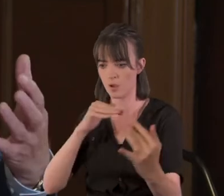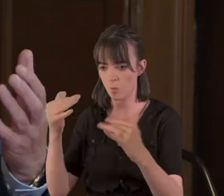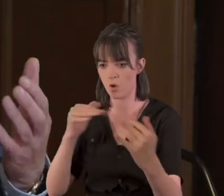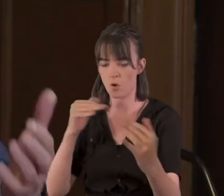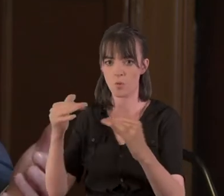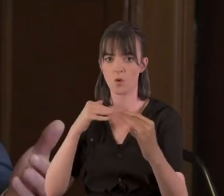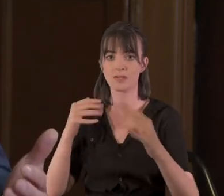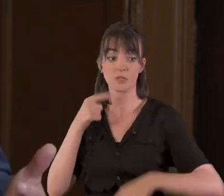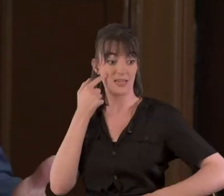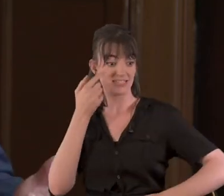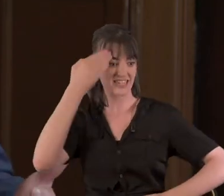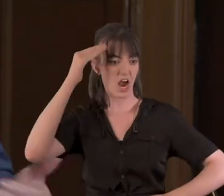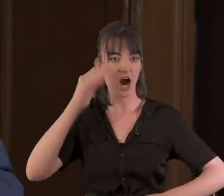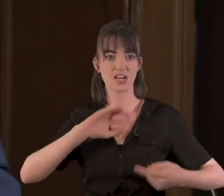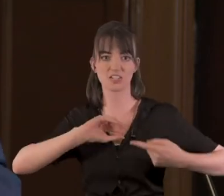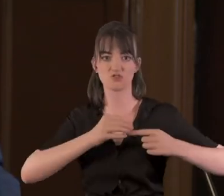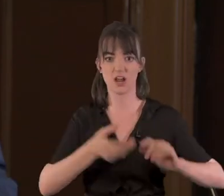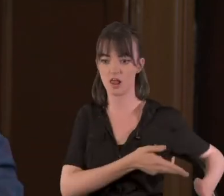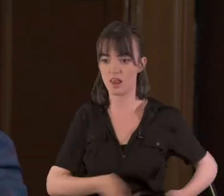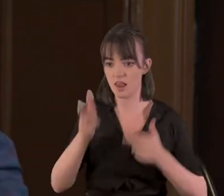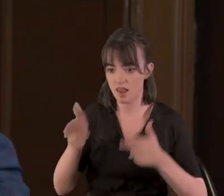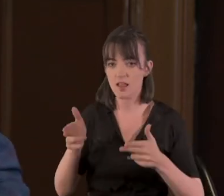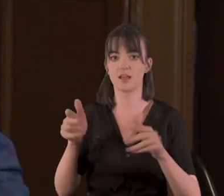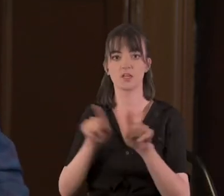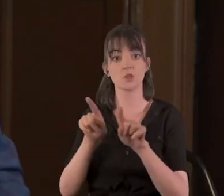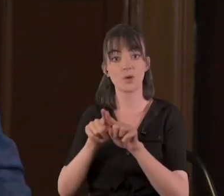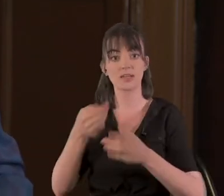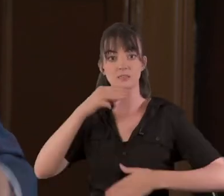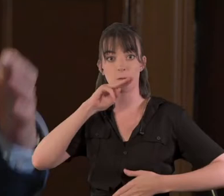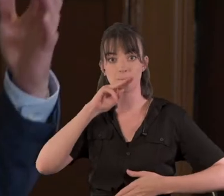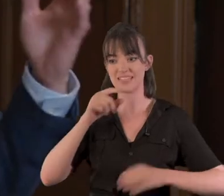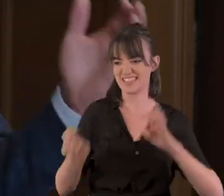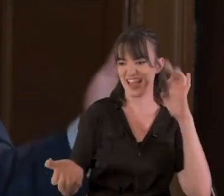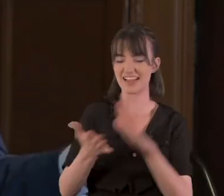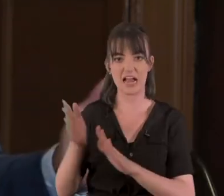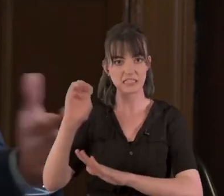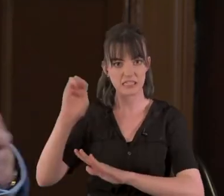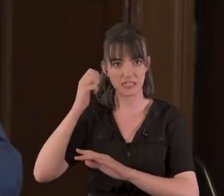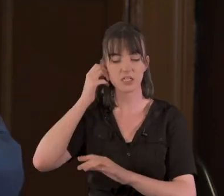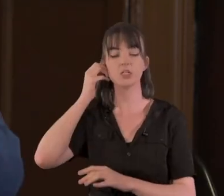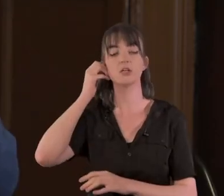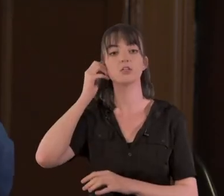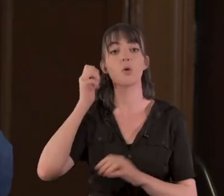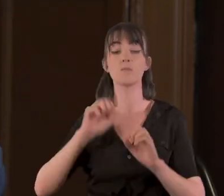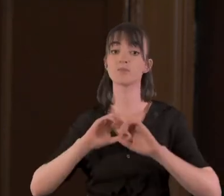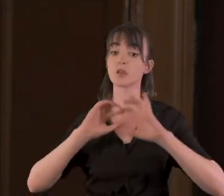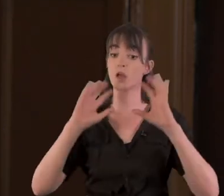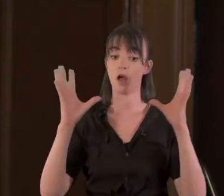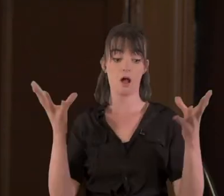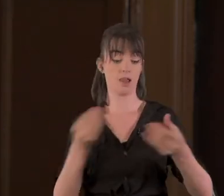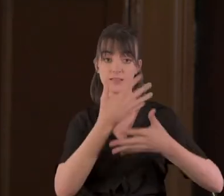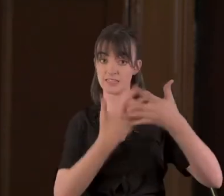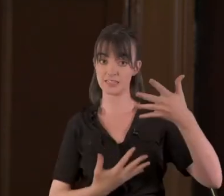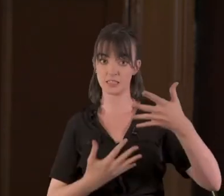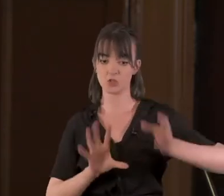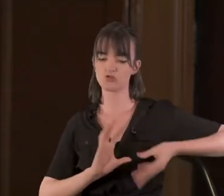people who are stabbing the empire in the back in the middle of the conflict. So all of these things create a background.